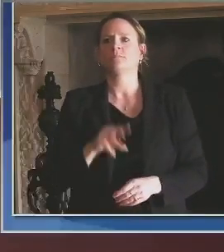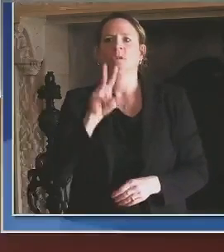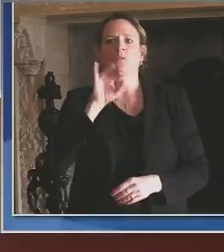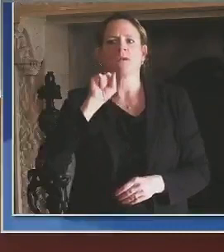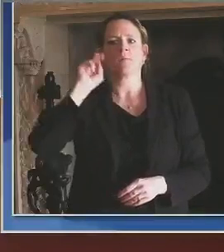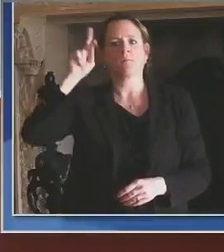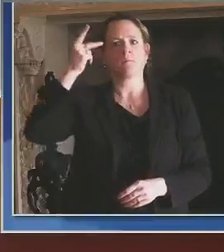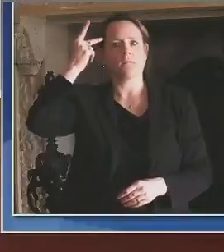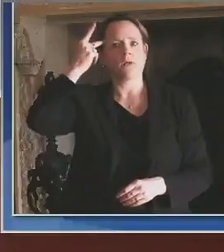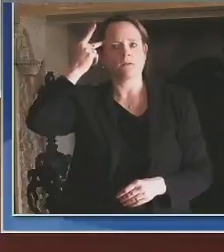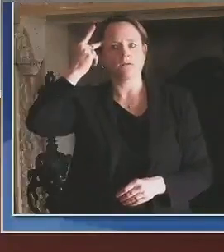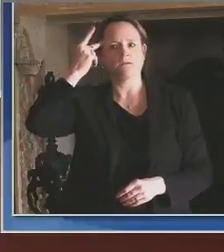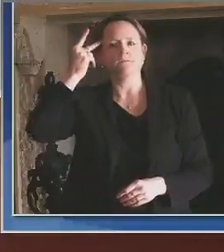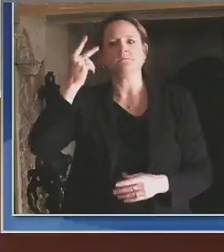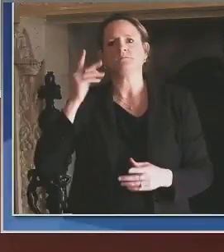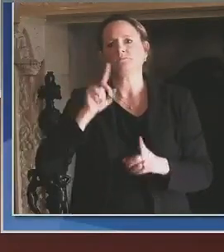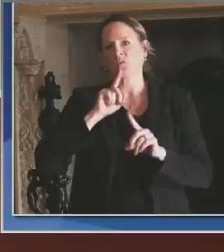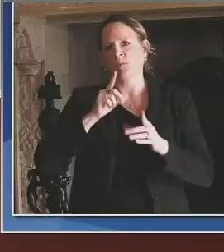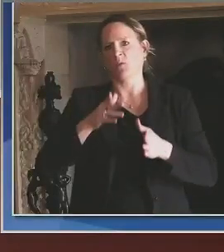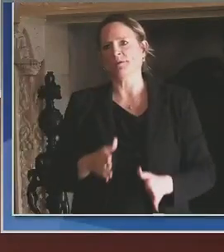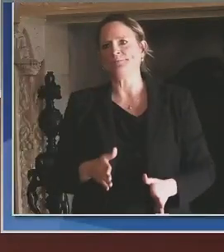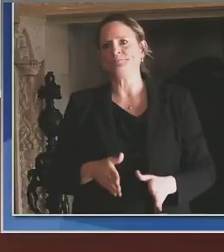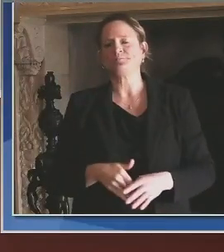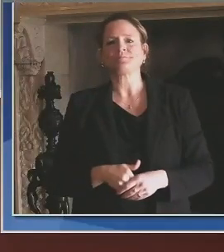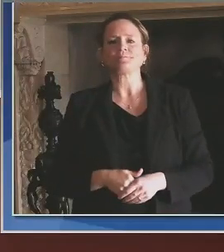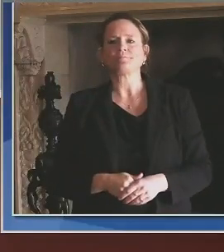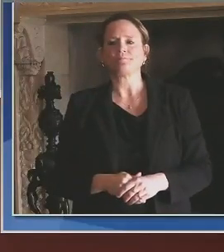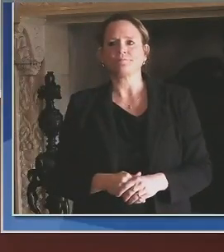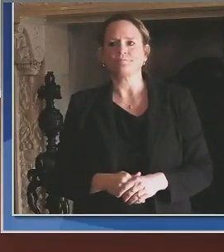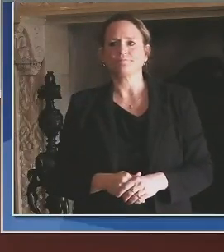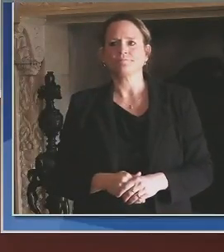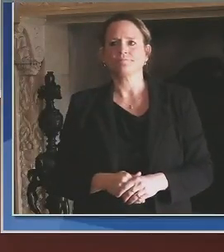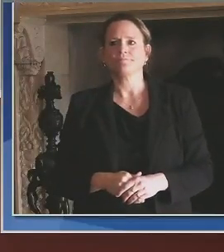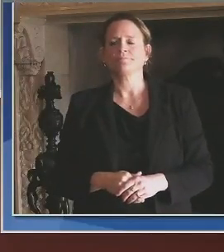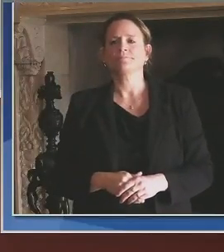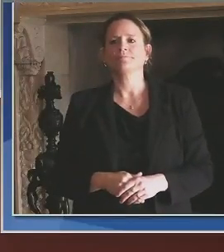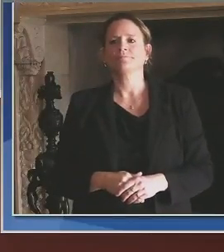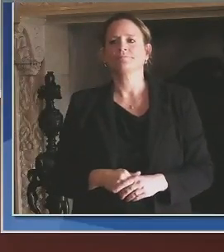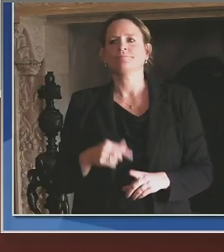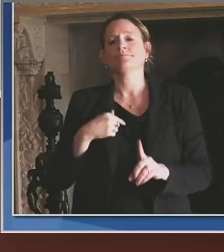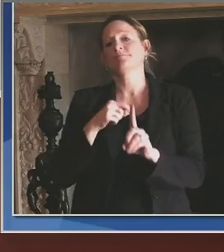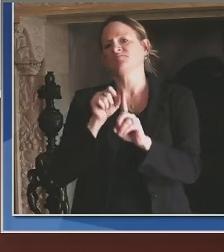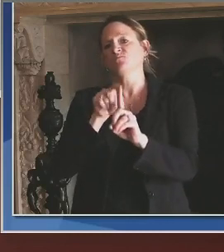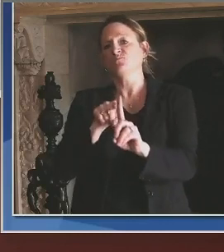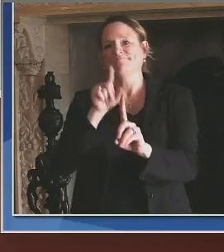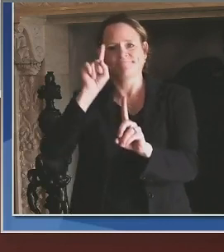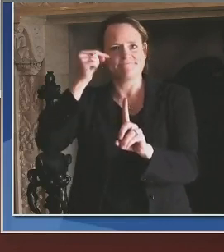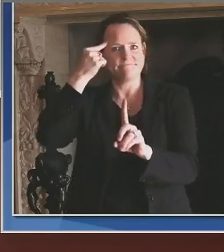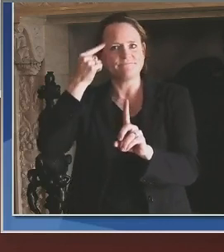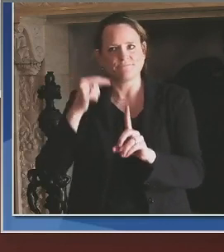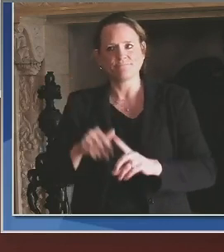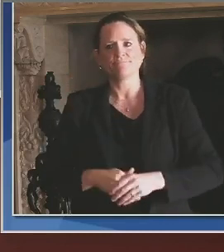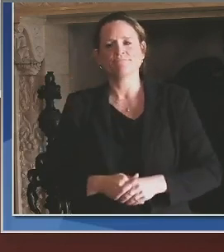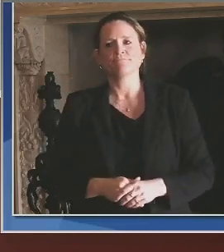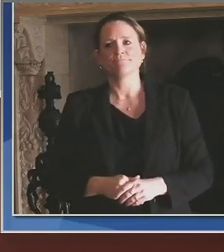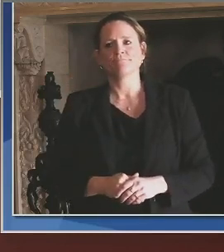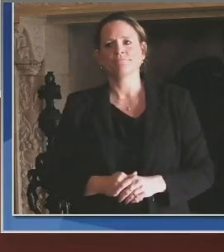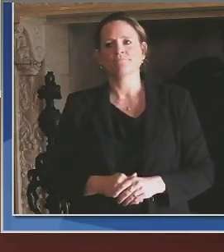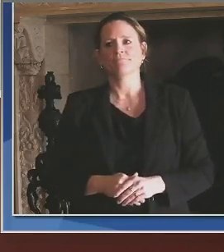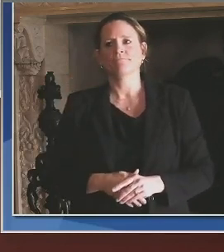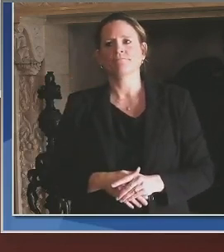Good afternoon, and thank you for taking my question. My question is for Governor Evers, and it's regarding that $10 million